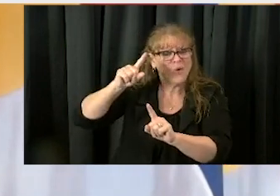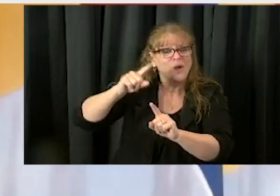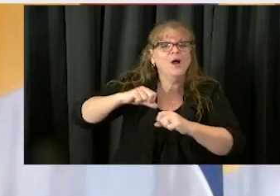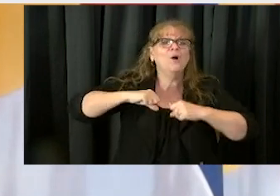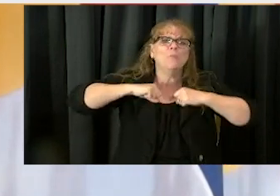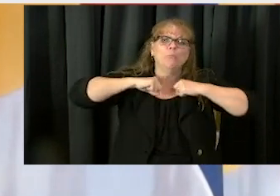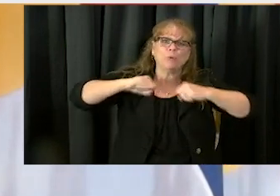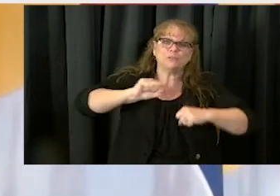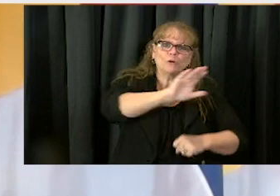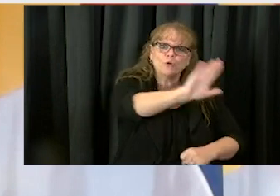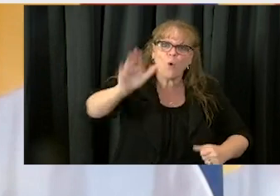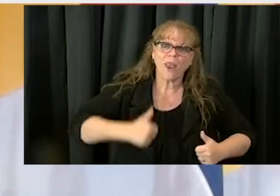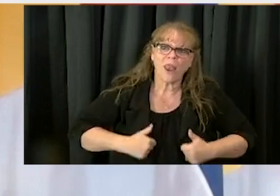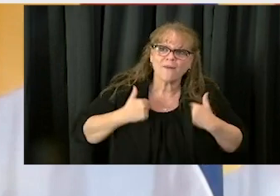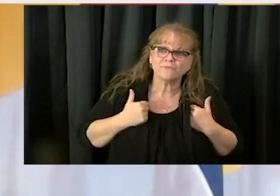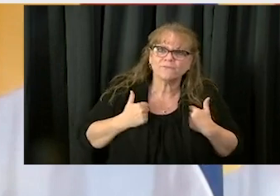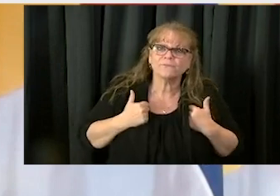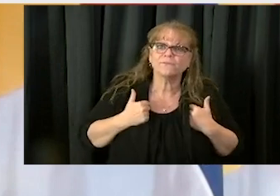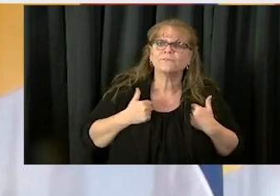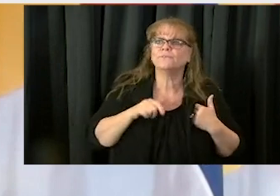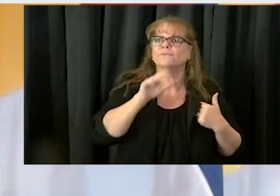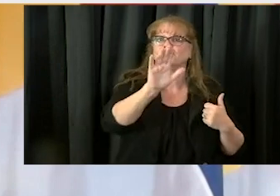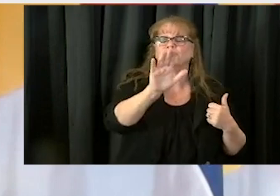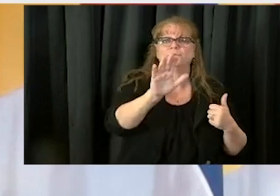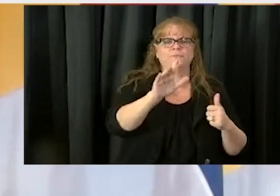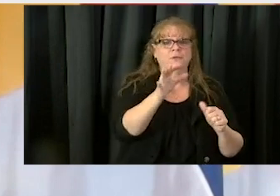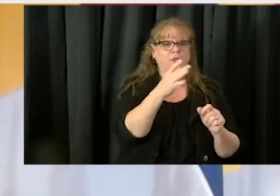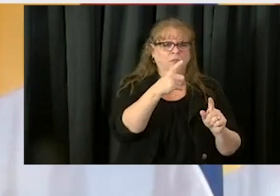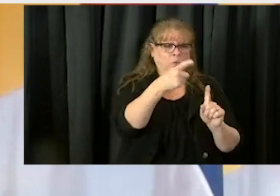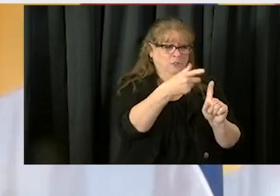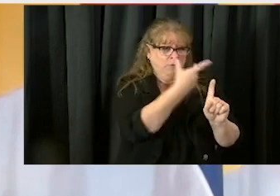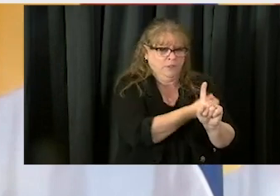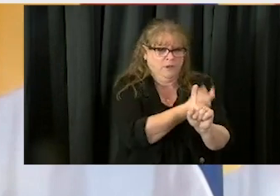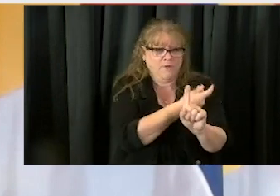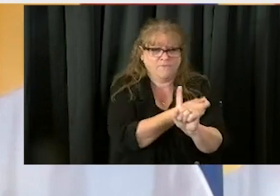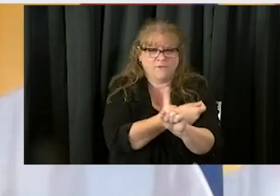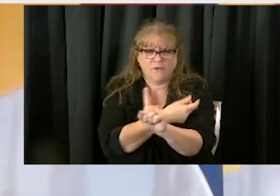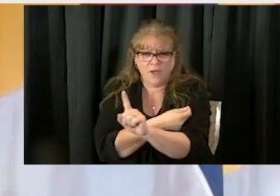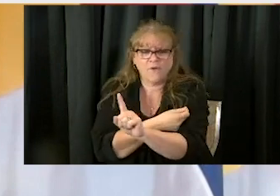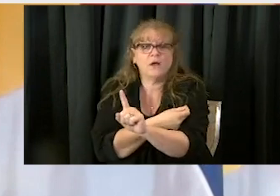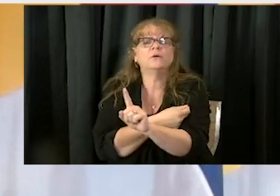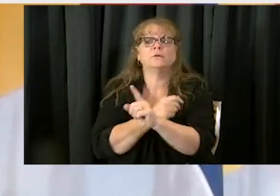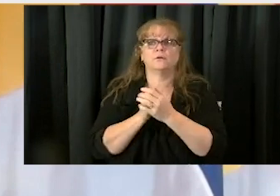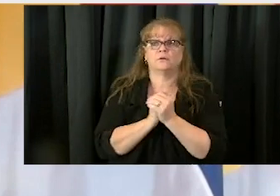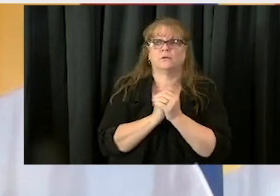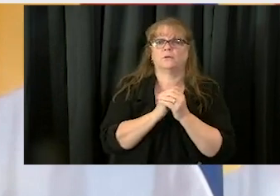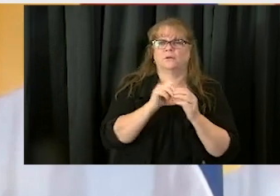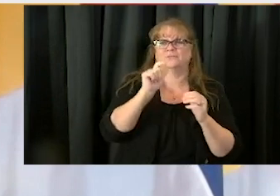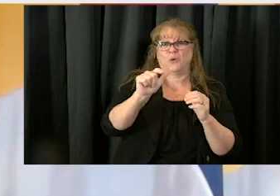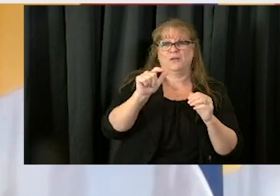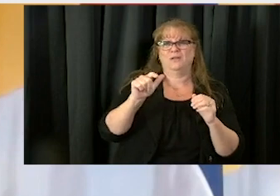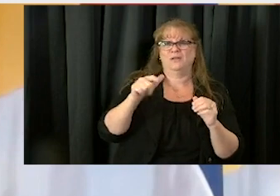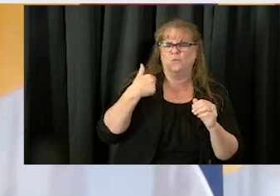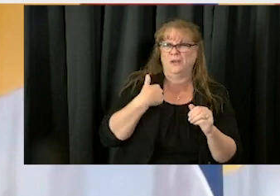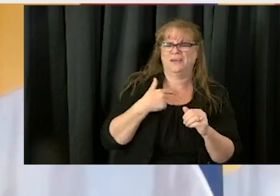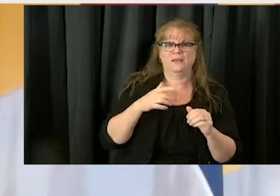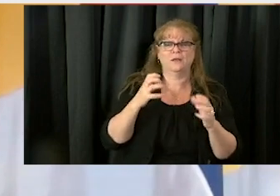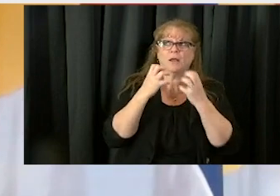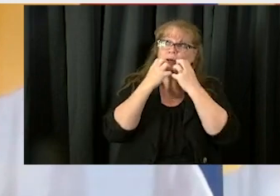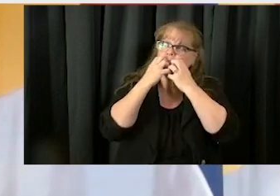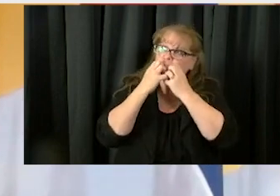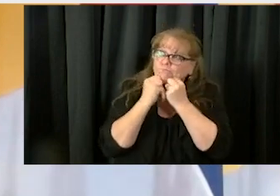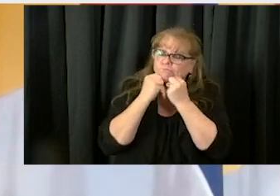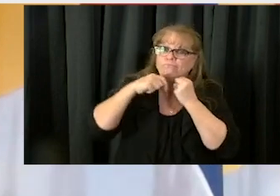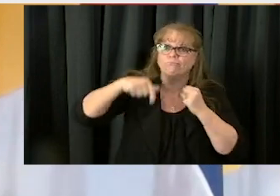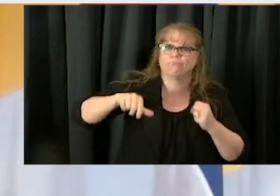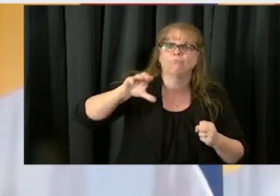normalcy. And this pandemic has had a toll on everybody in our state, right? Obviously,